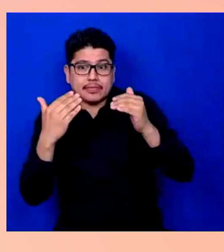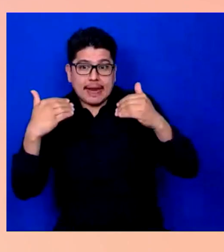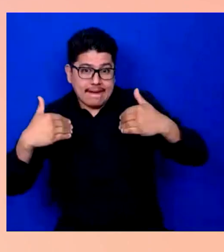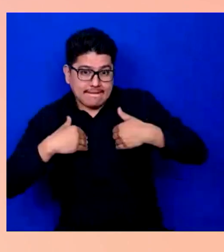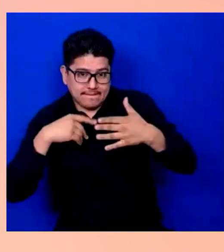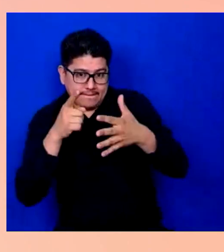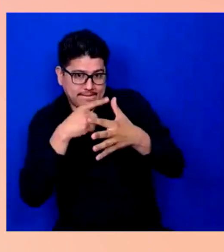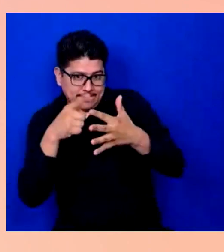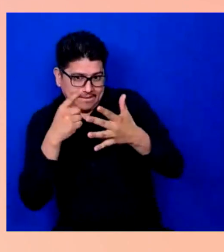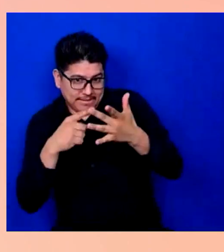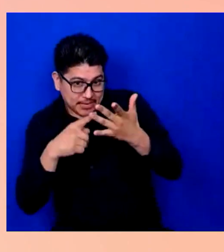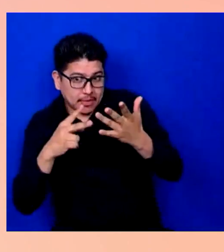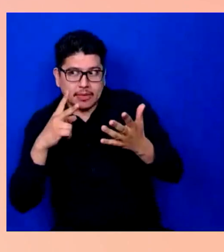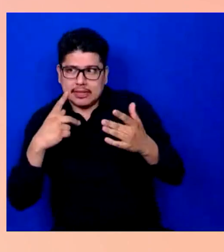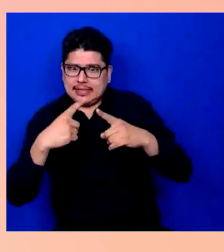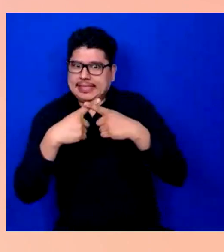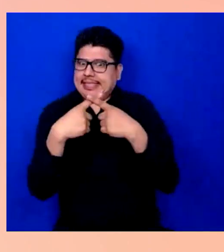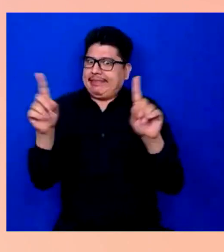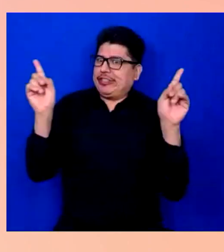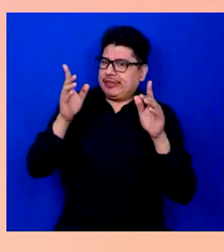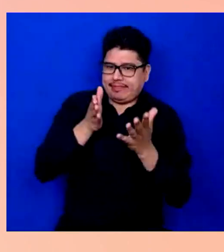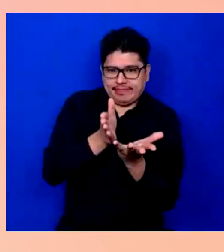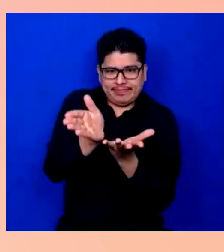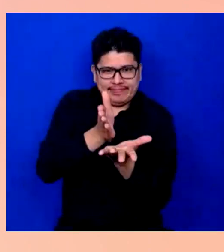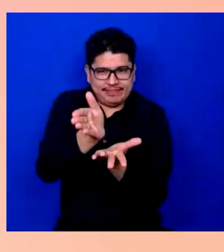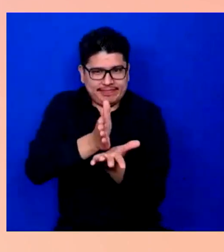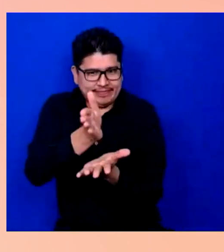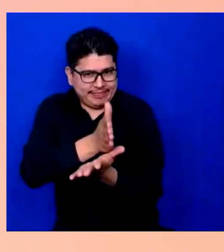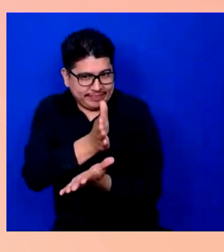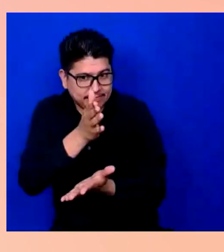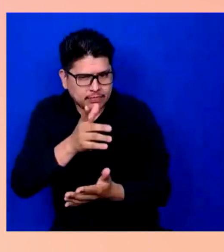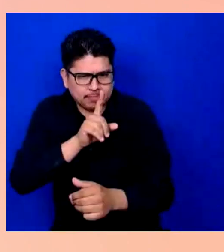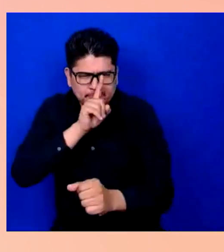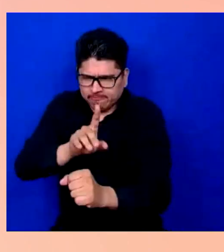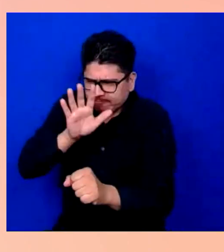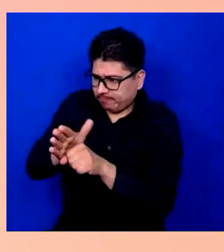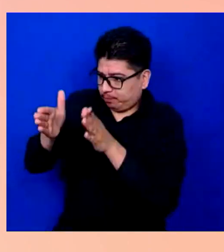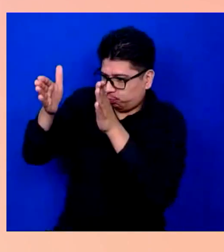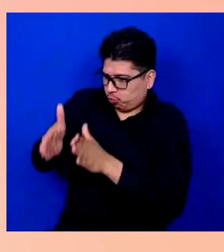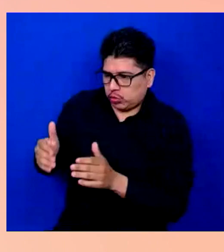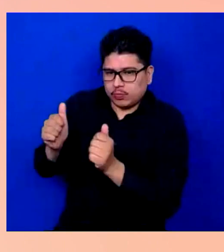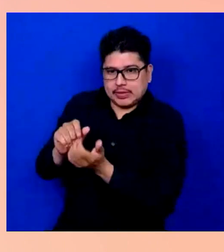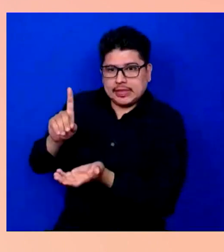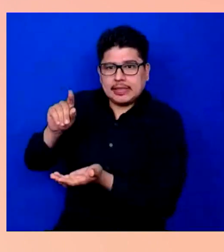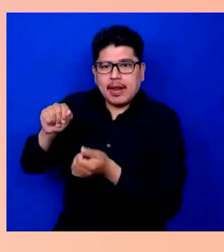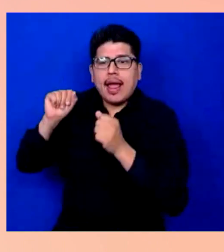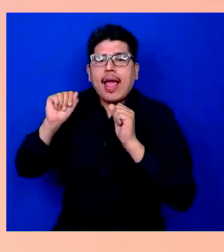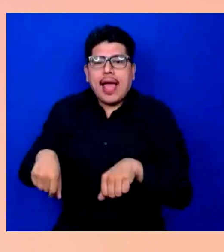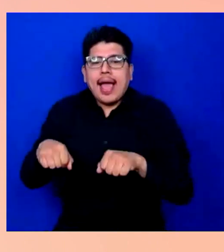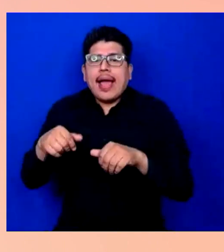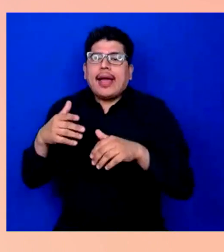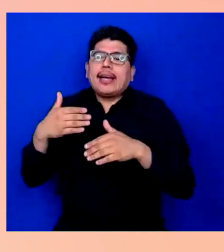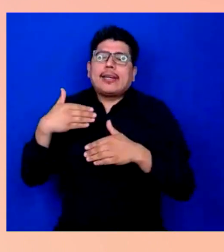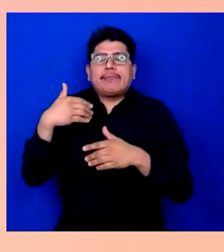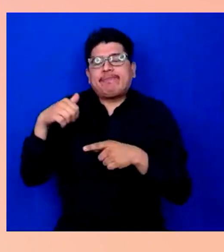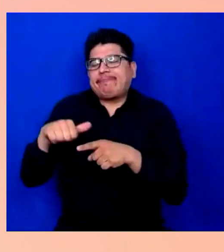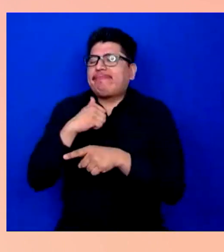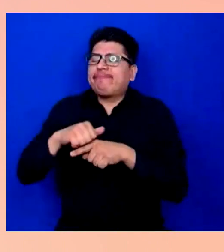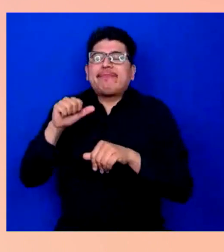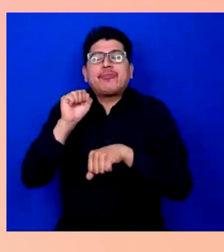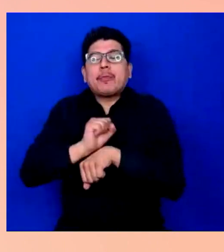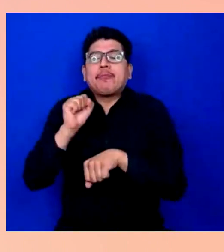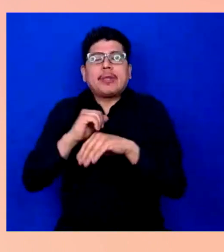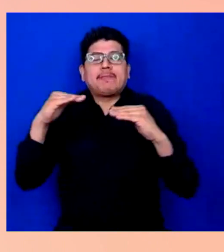different fields on ensuring that persons with disabilities can really exercise their jobs on equal footing with others. Because sometimes